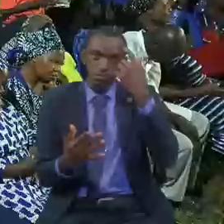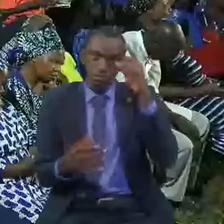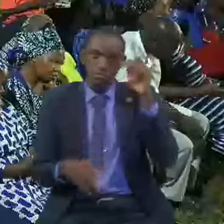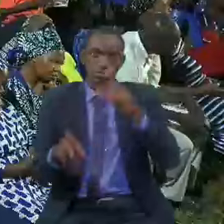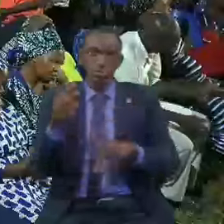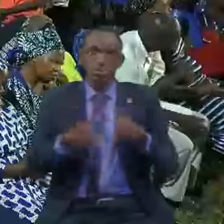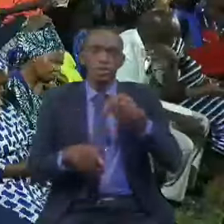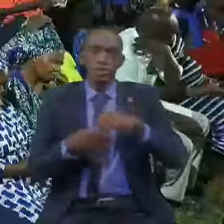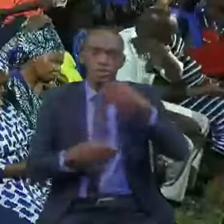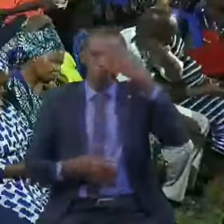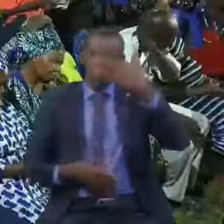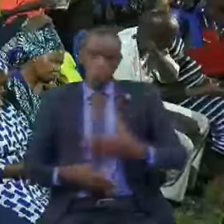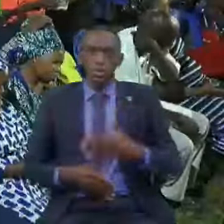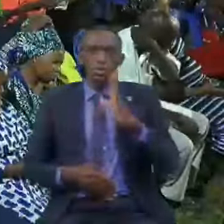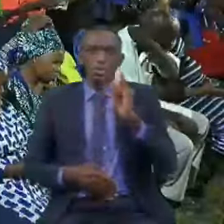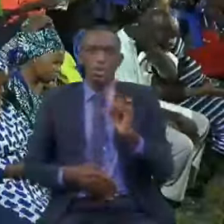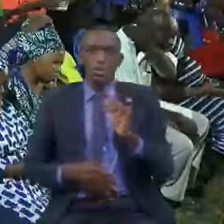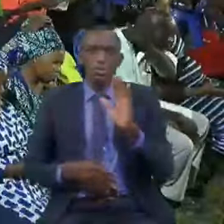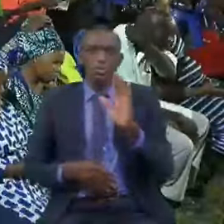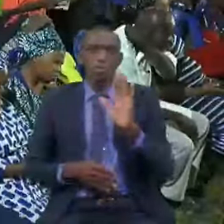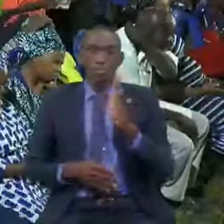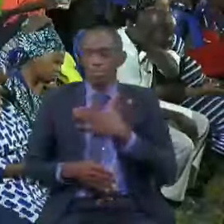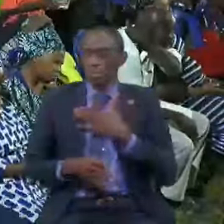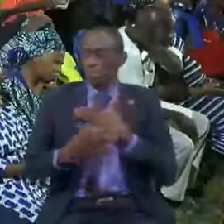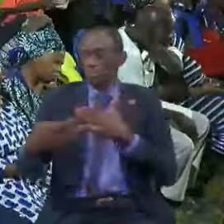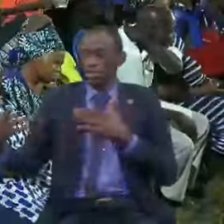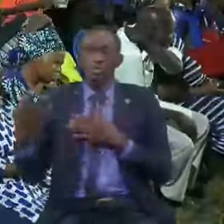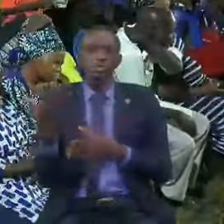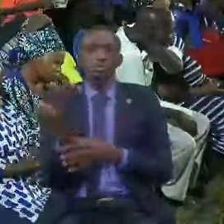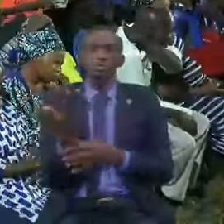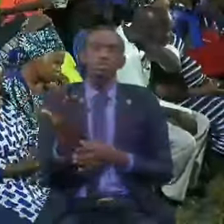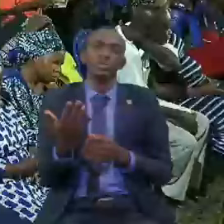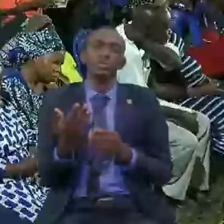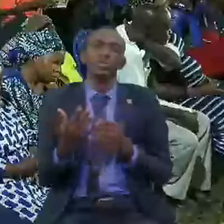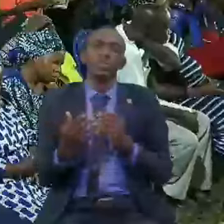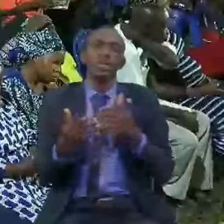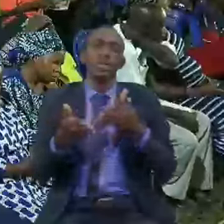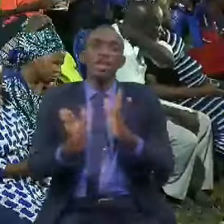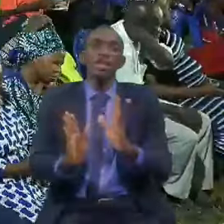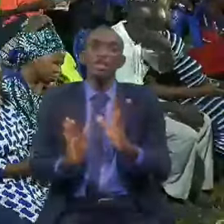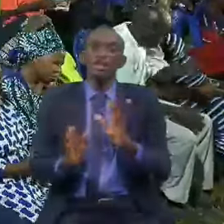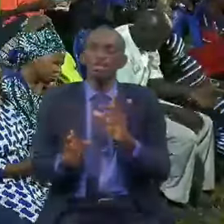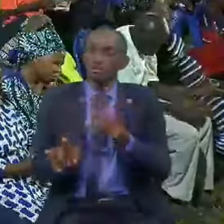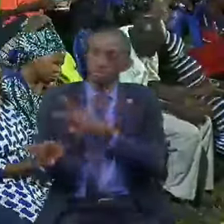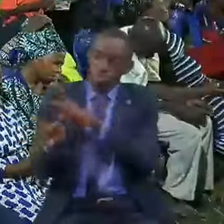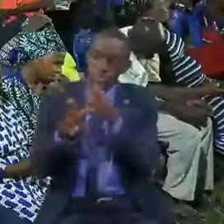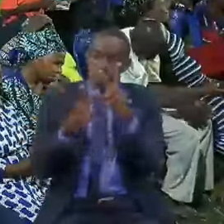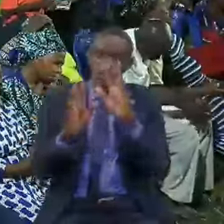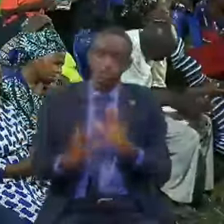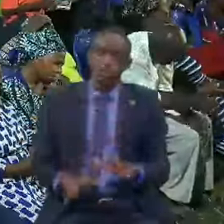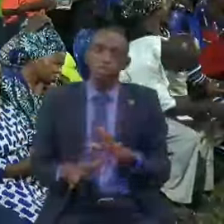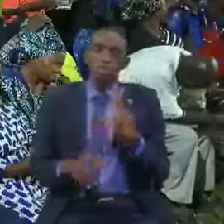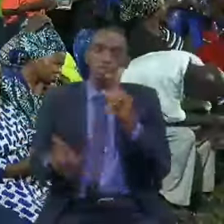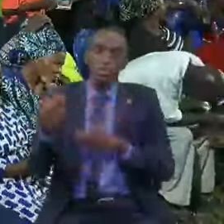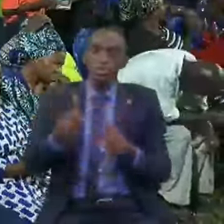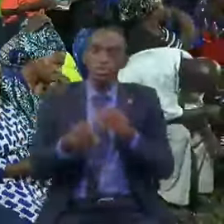hand side. And please, let's supervise us, those in charge of the overflow and the people under the